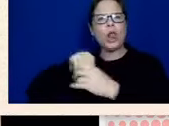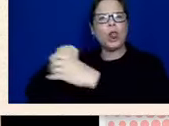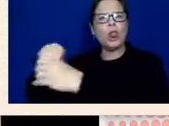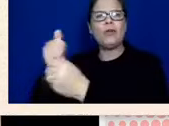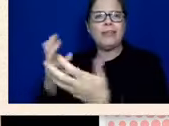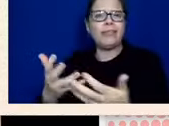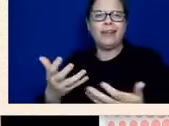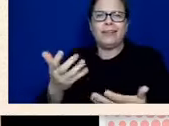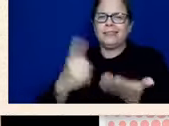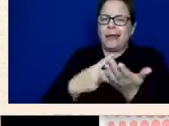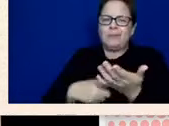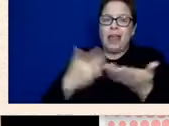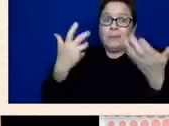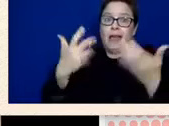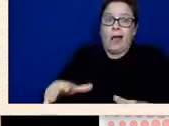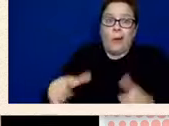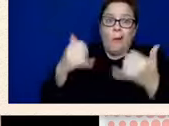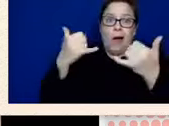But I mean,